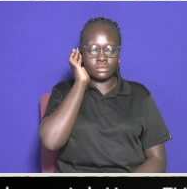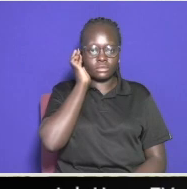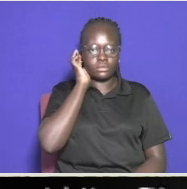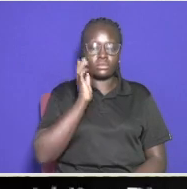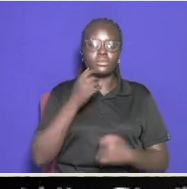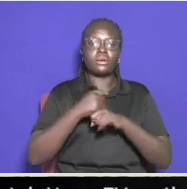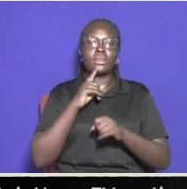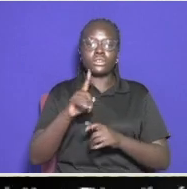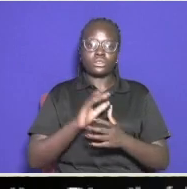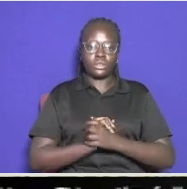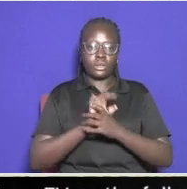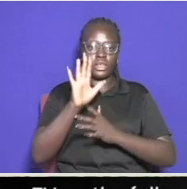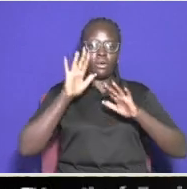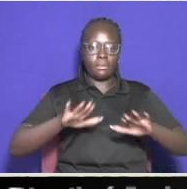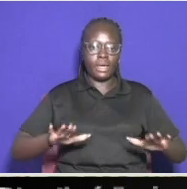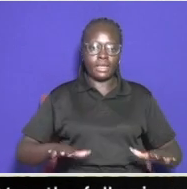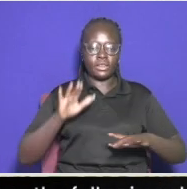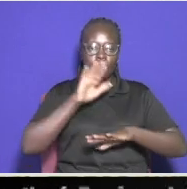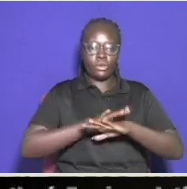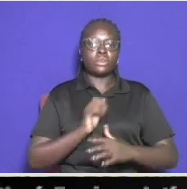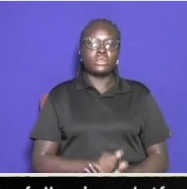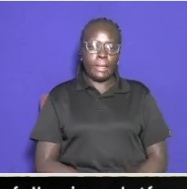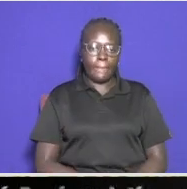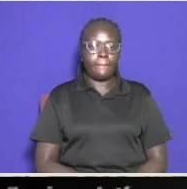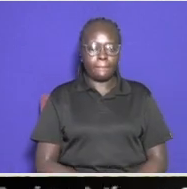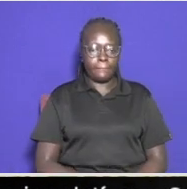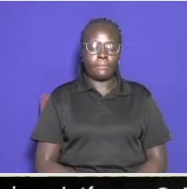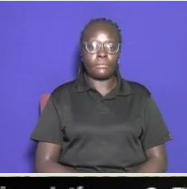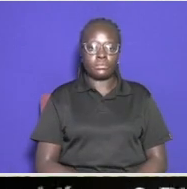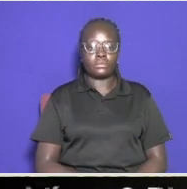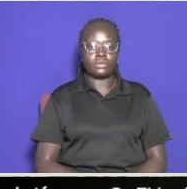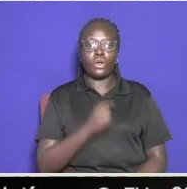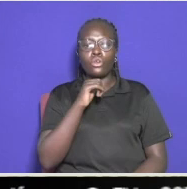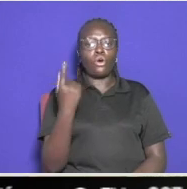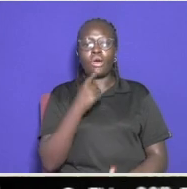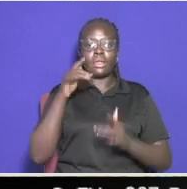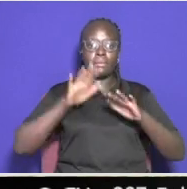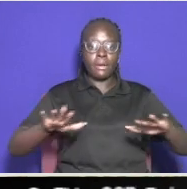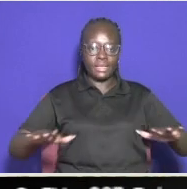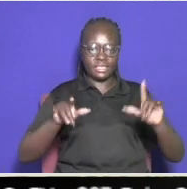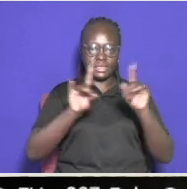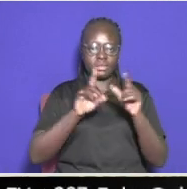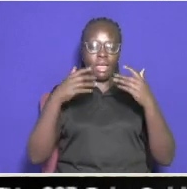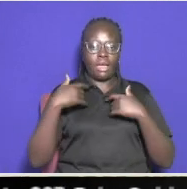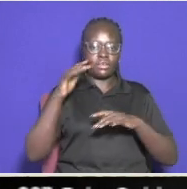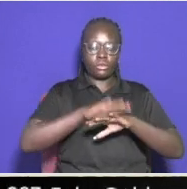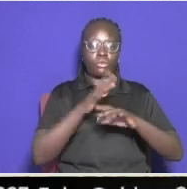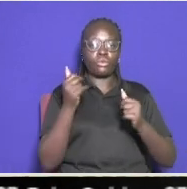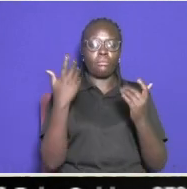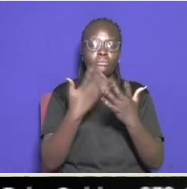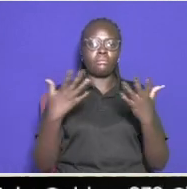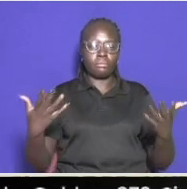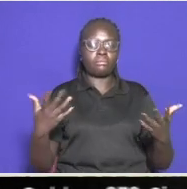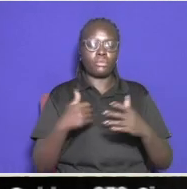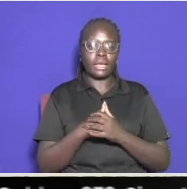Make sure your marketing is good. And not only is your marketing good, but you're also having a good product. Yes. Because